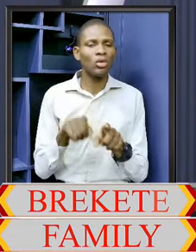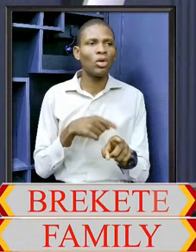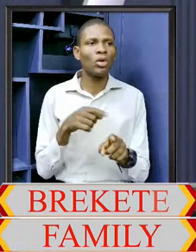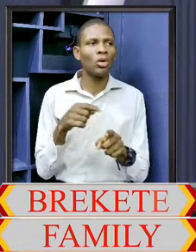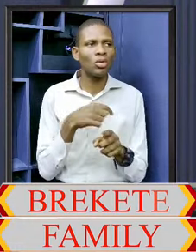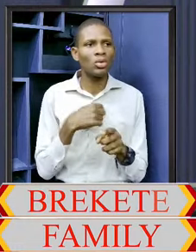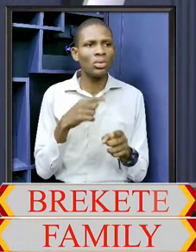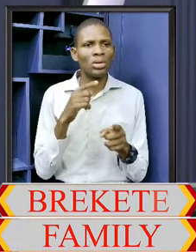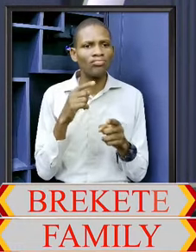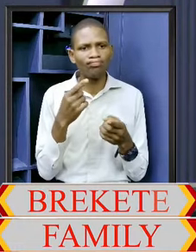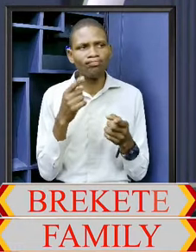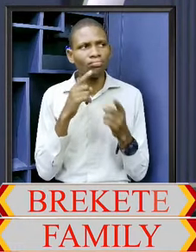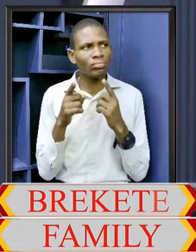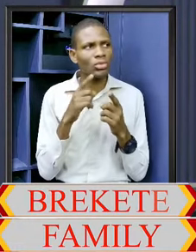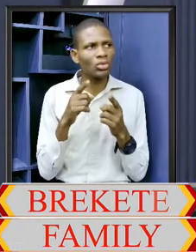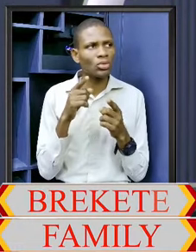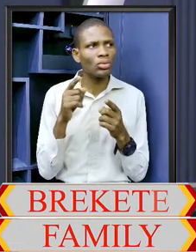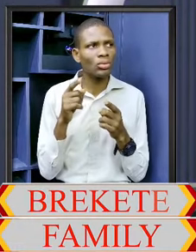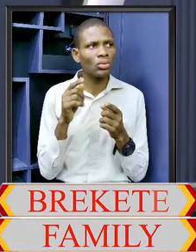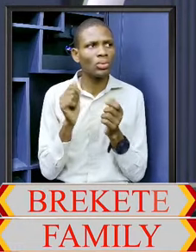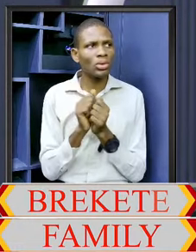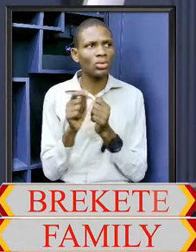December time, sir. Now lie.